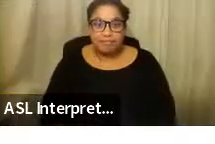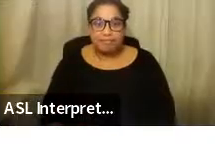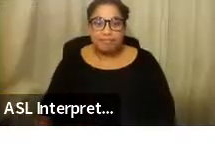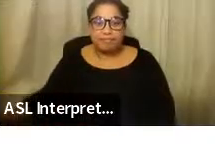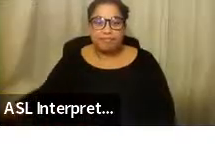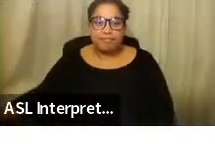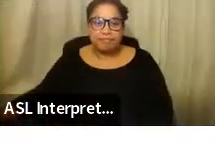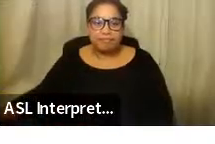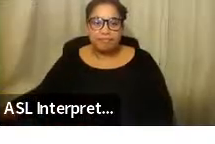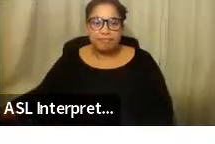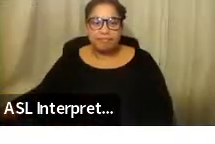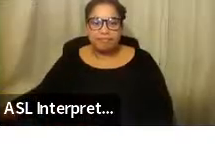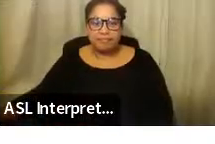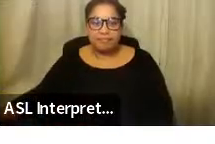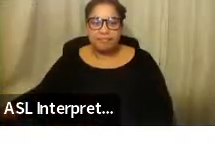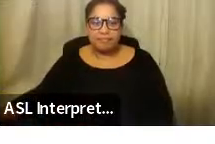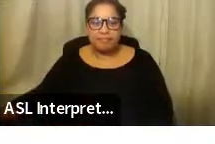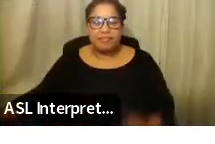Thank you.